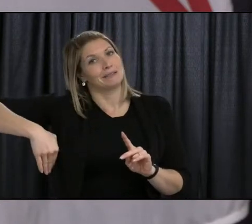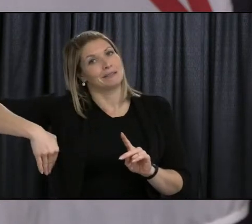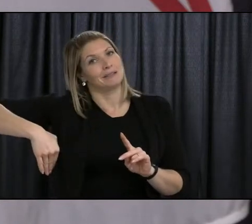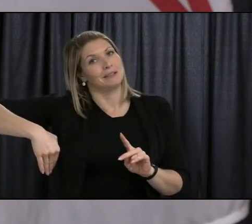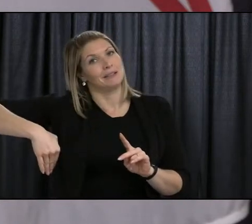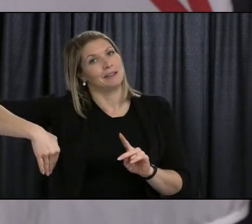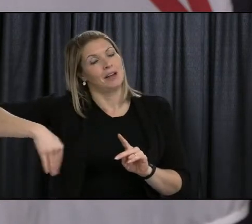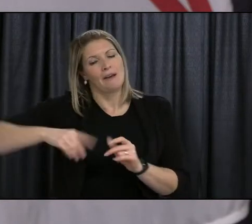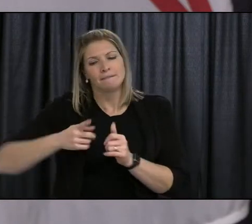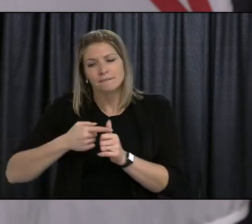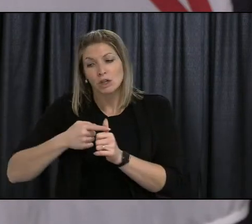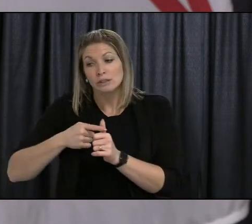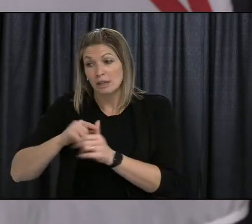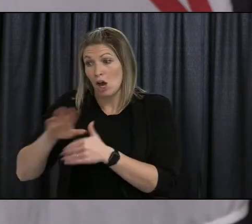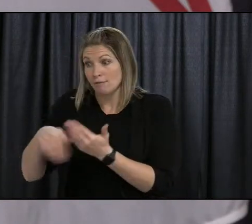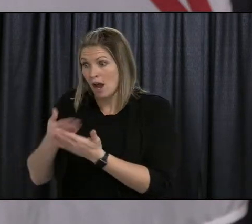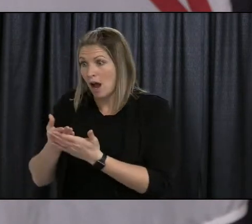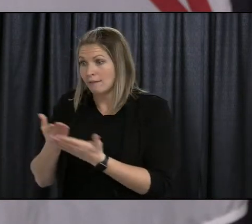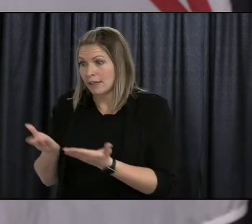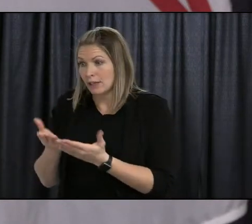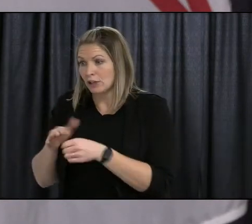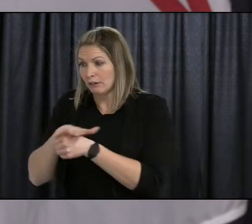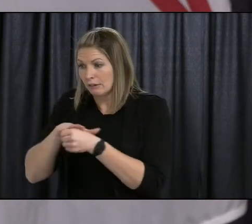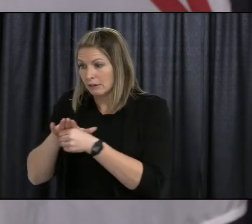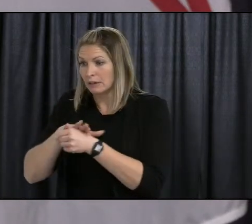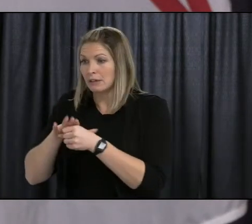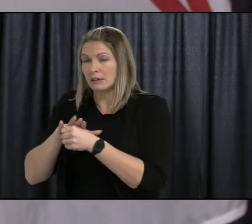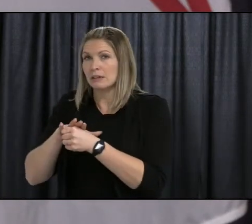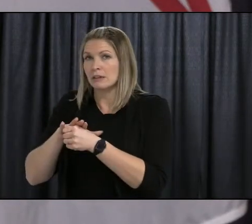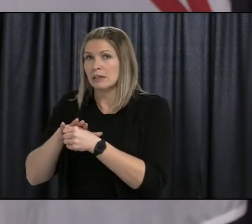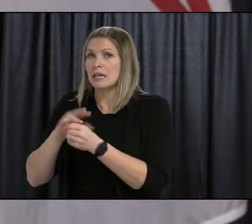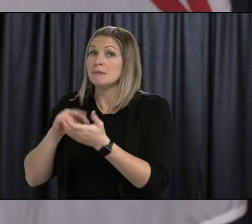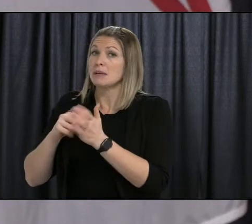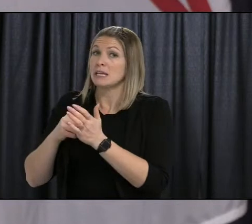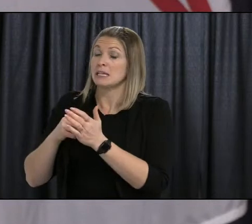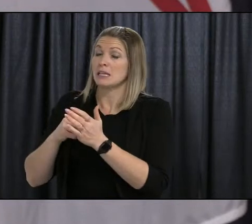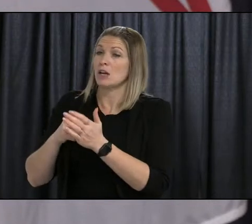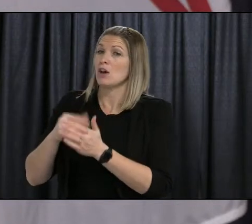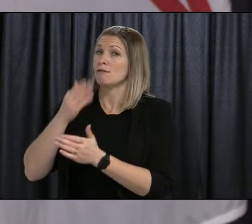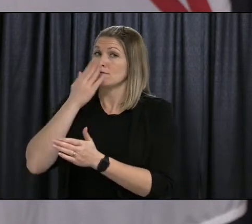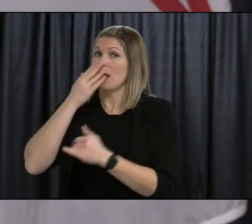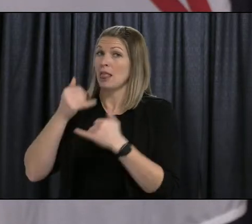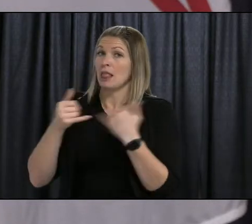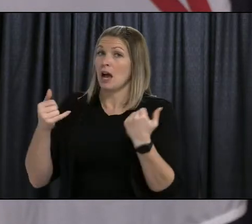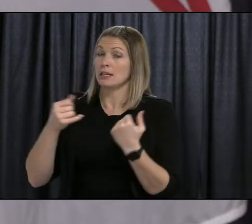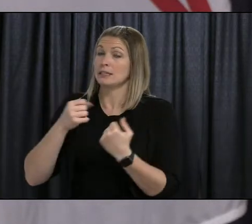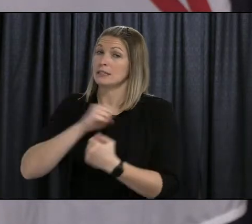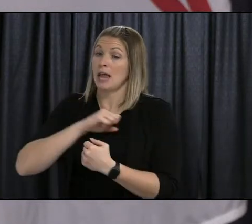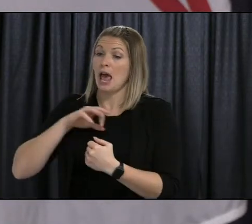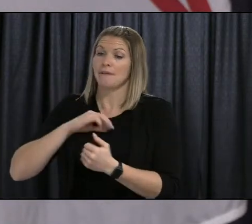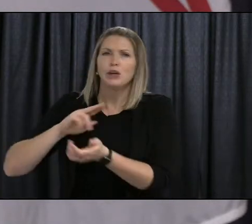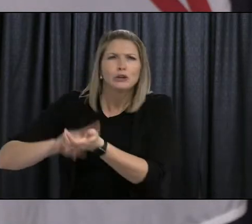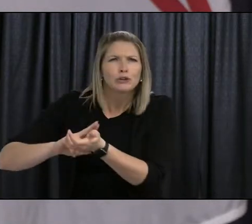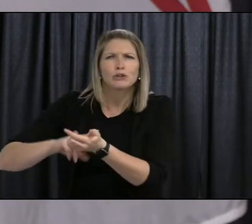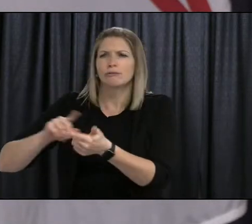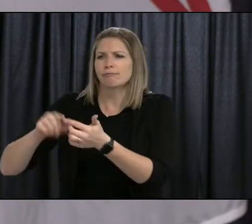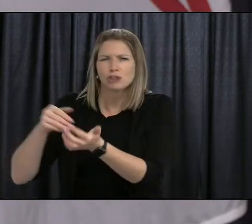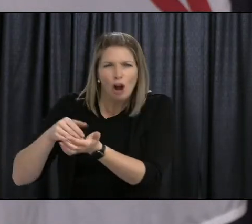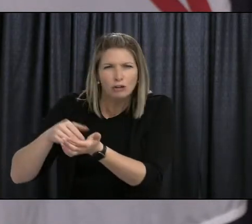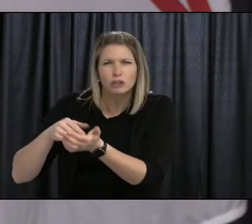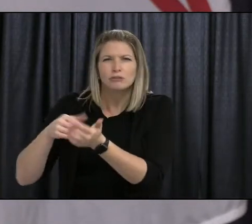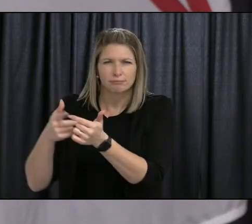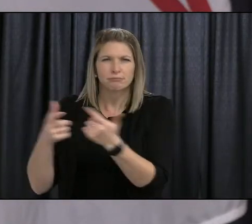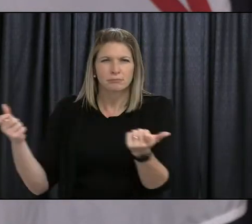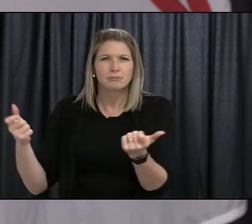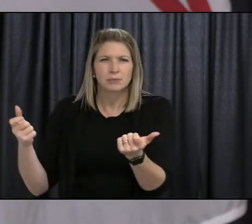groups, those first priority groups, which would include those healthcare workers who are at the front lines of COVID care and in direct